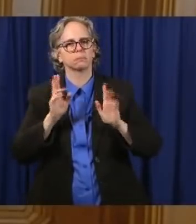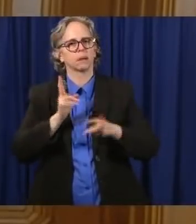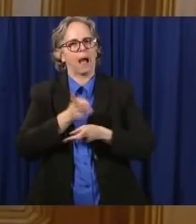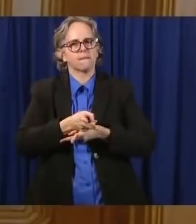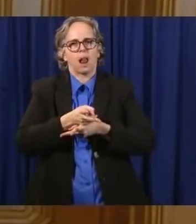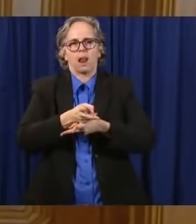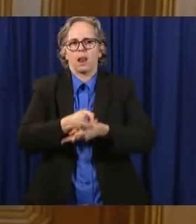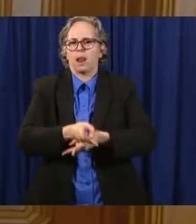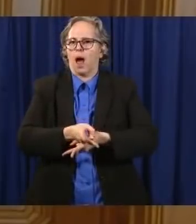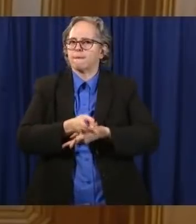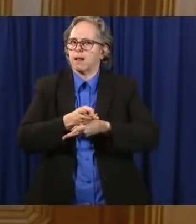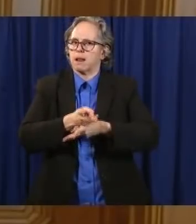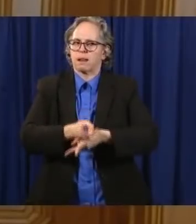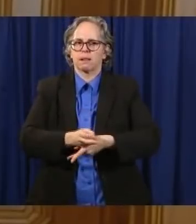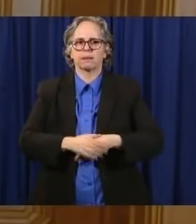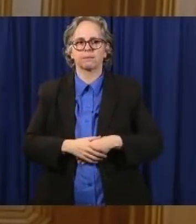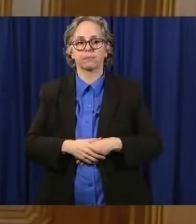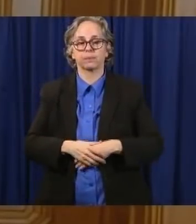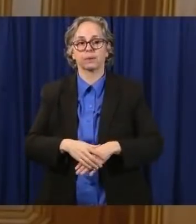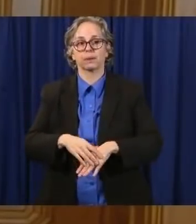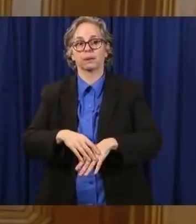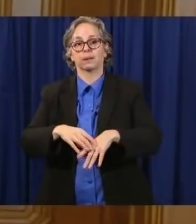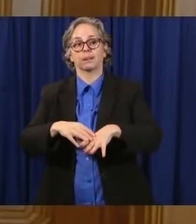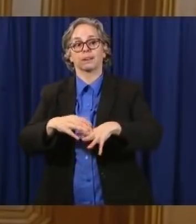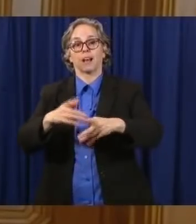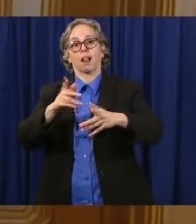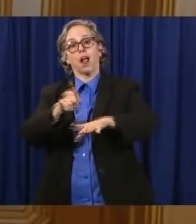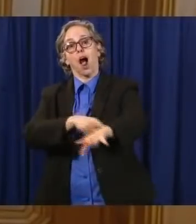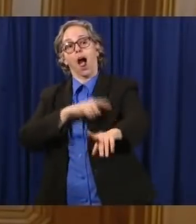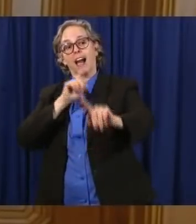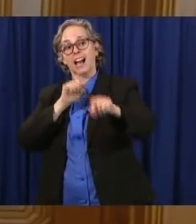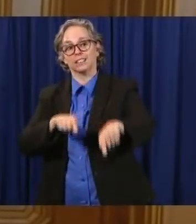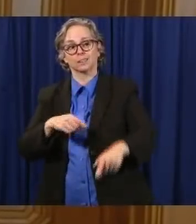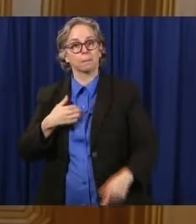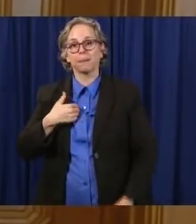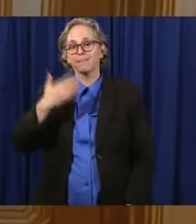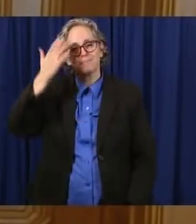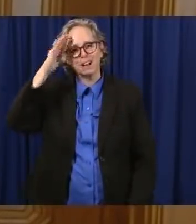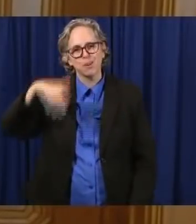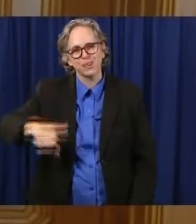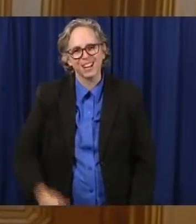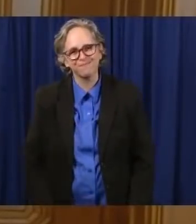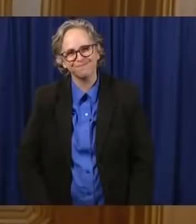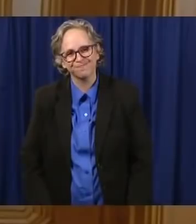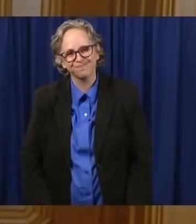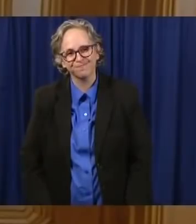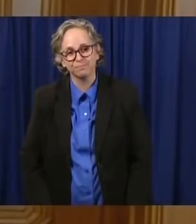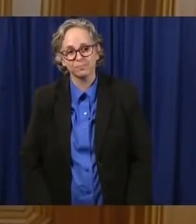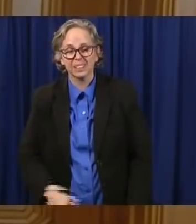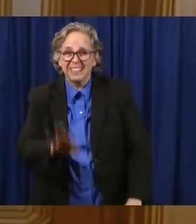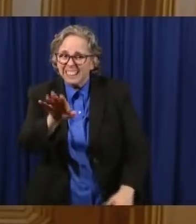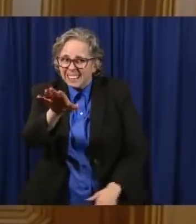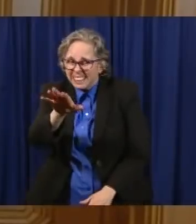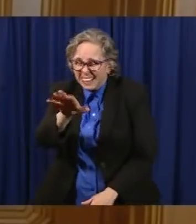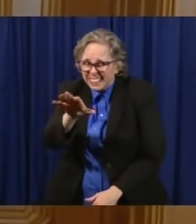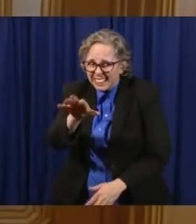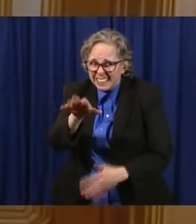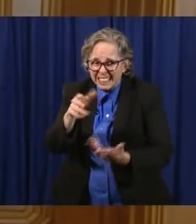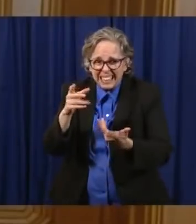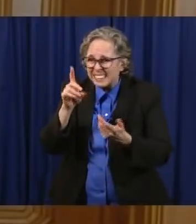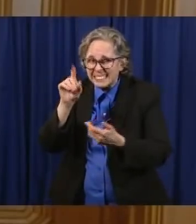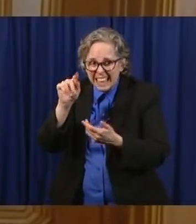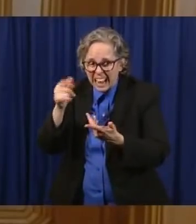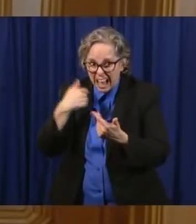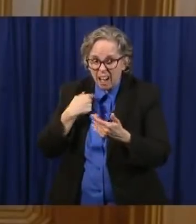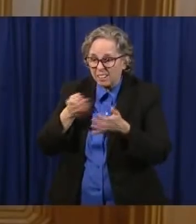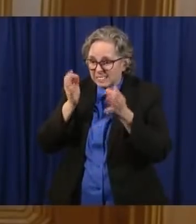answer to tell you I don't know yet. So do you have a deadline or a date that you hope to make a decision by for schools? Well,